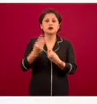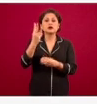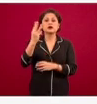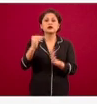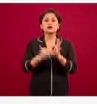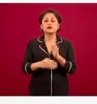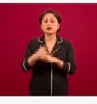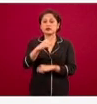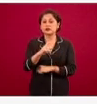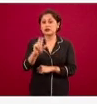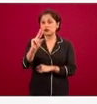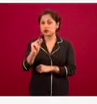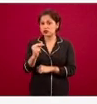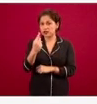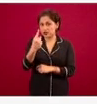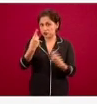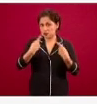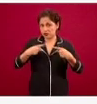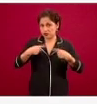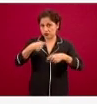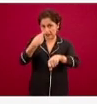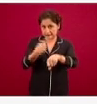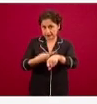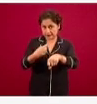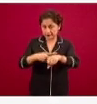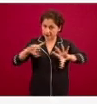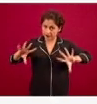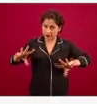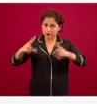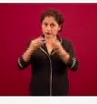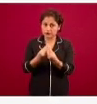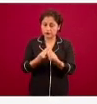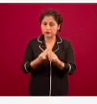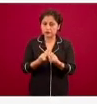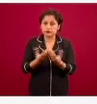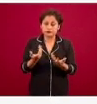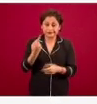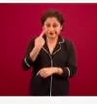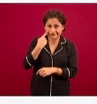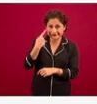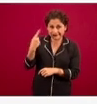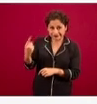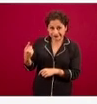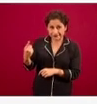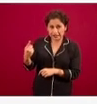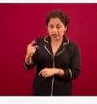and we can see the highest point is the newest updated number, which is